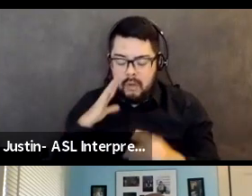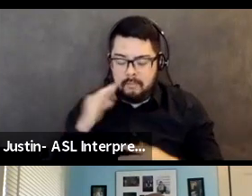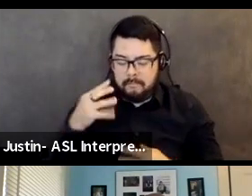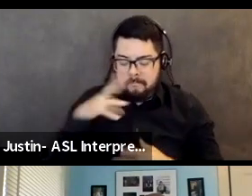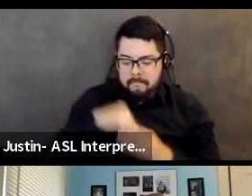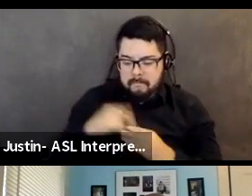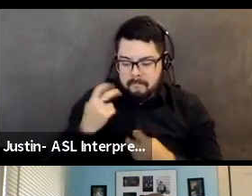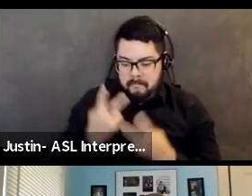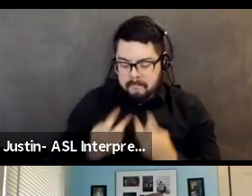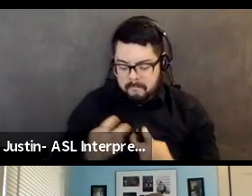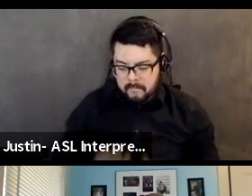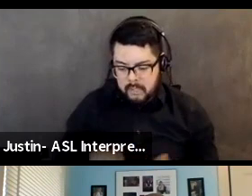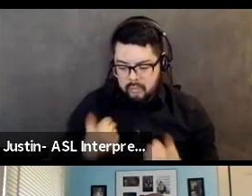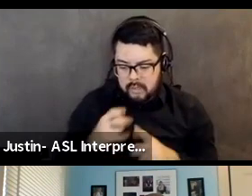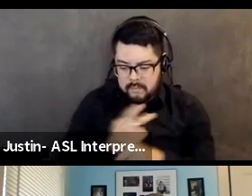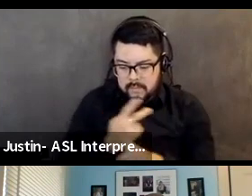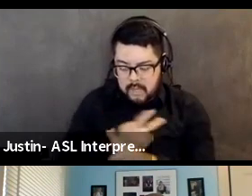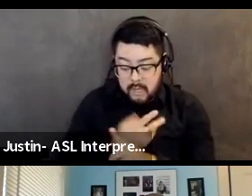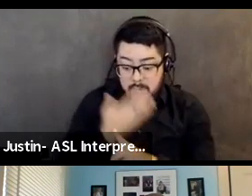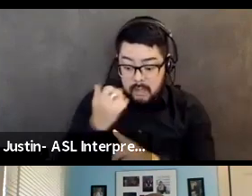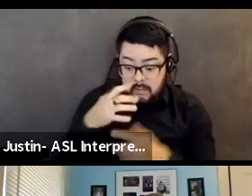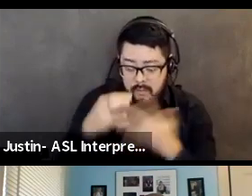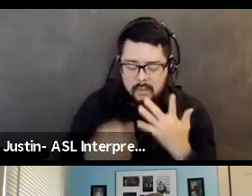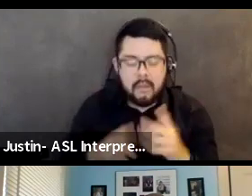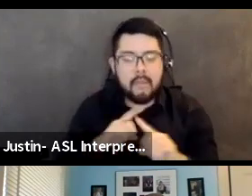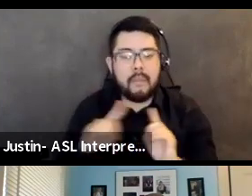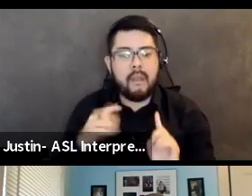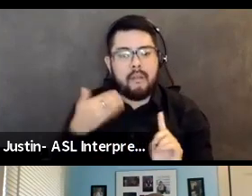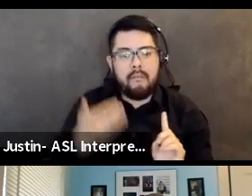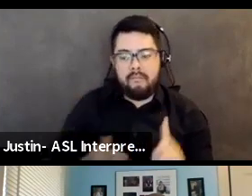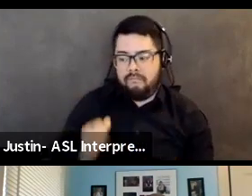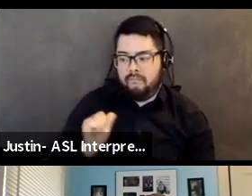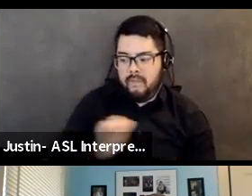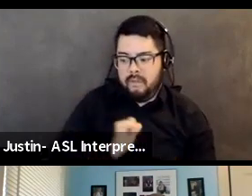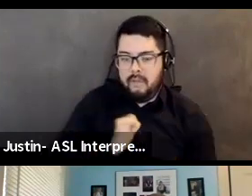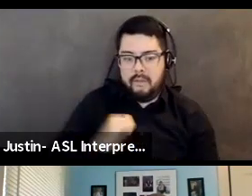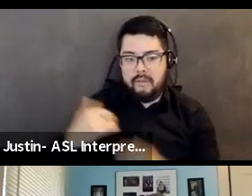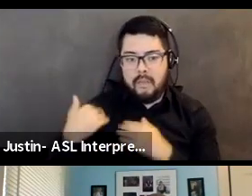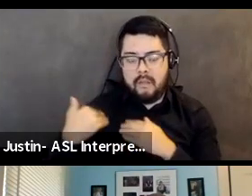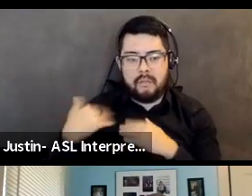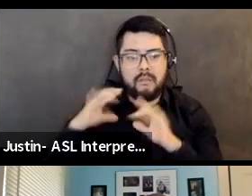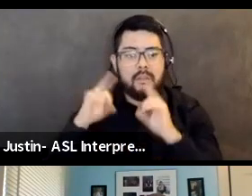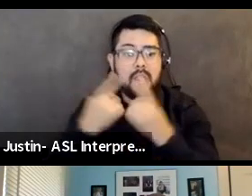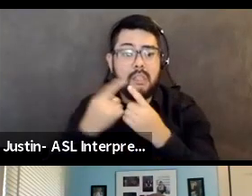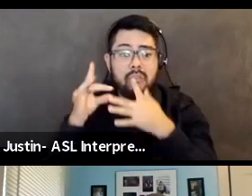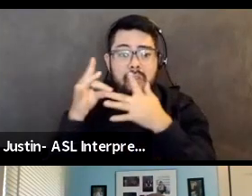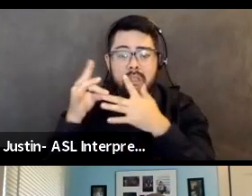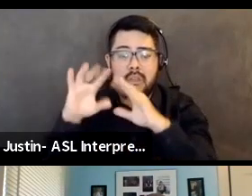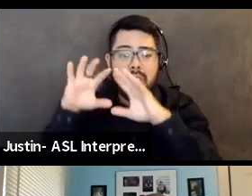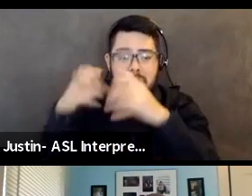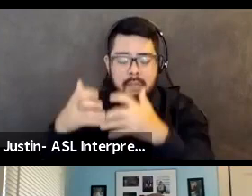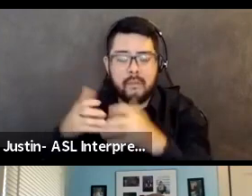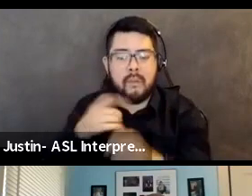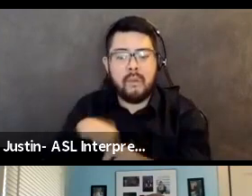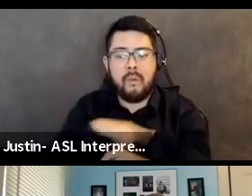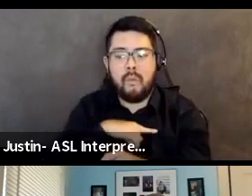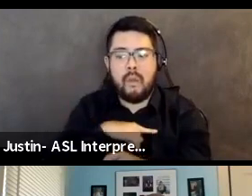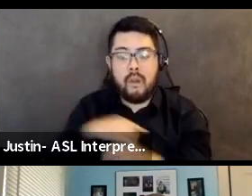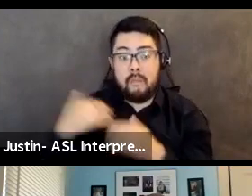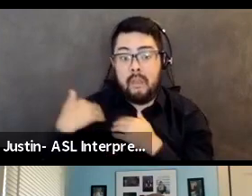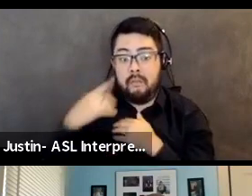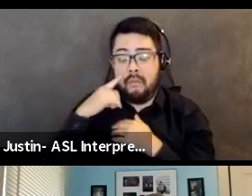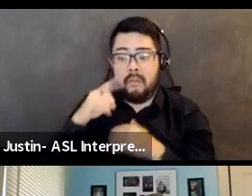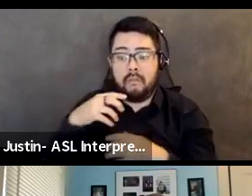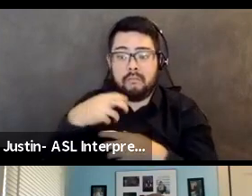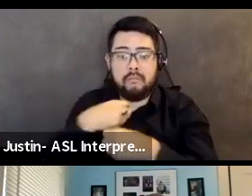us it's on our shoulders as a board and as district leadership to offer a choice that makes sense if the